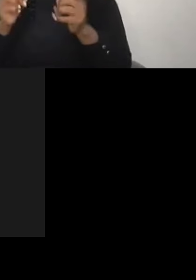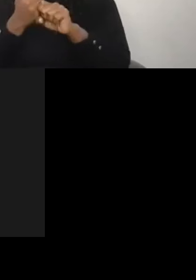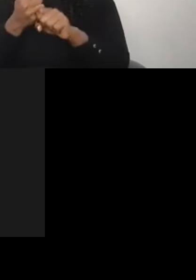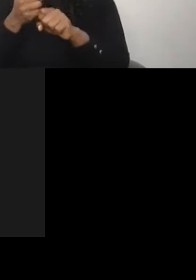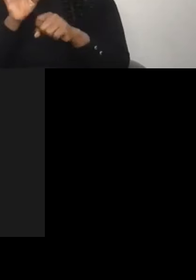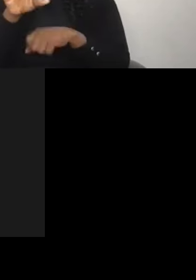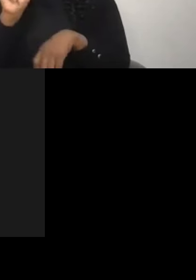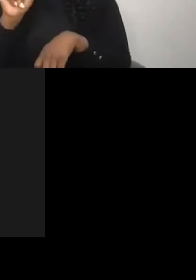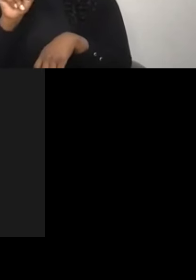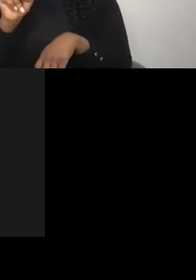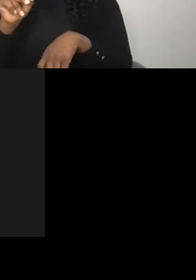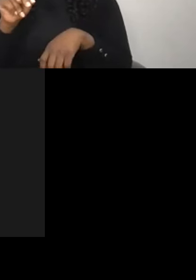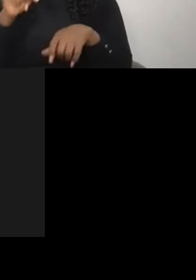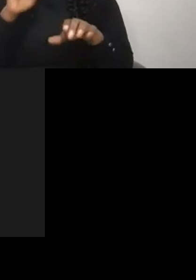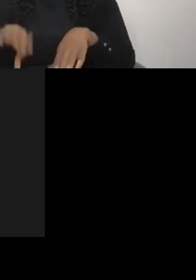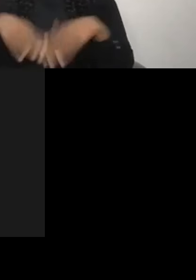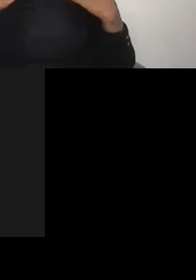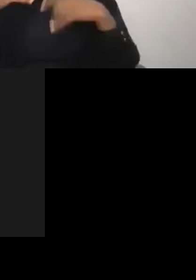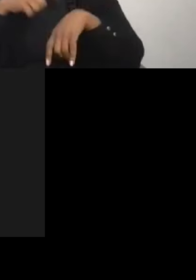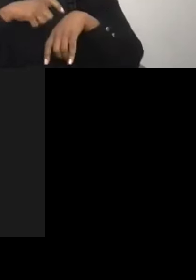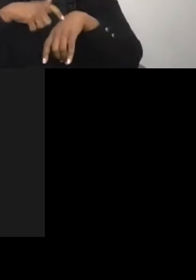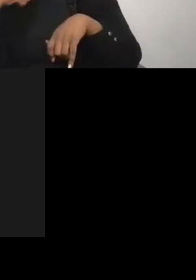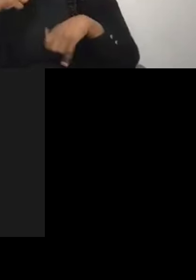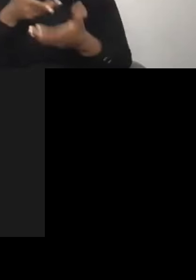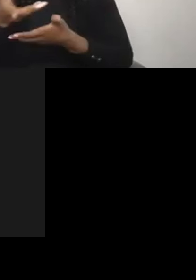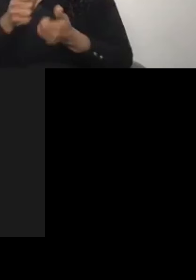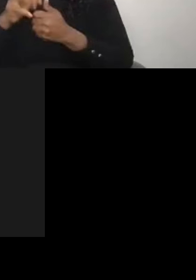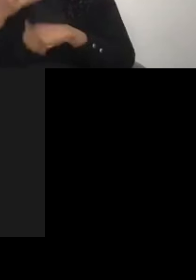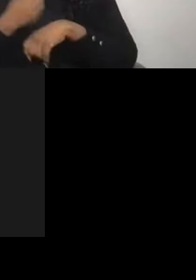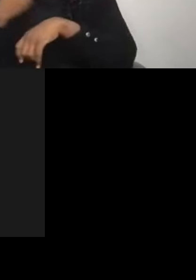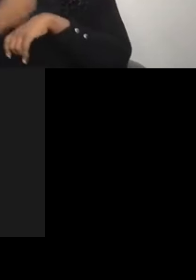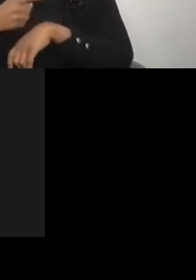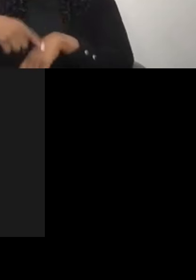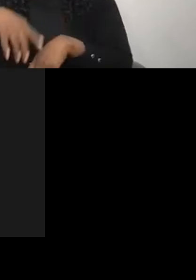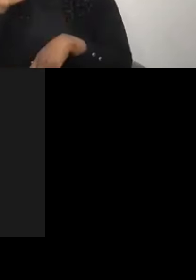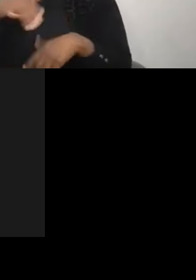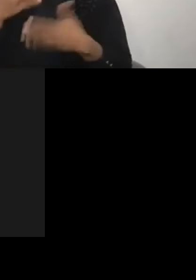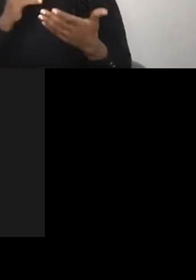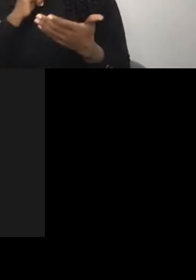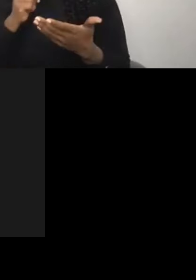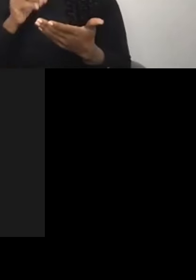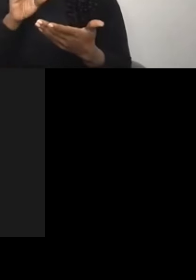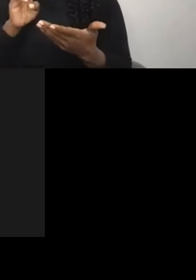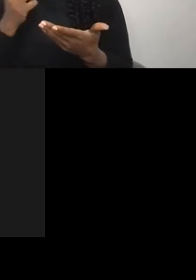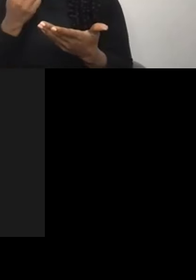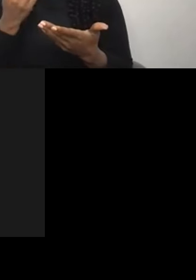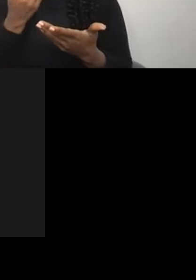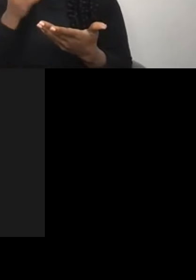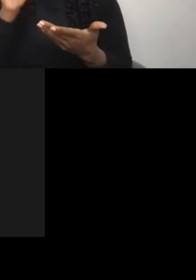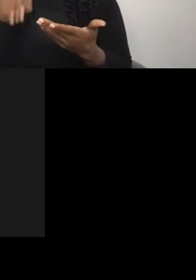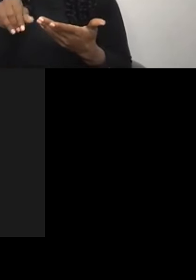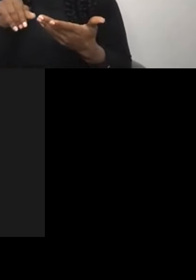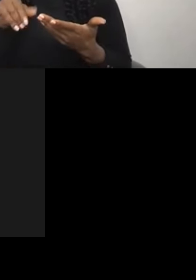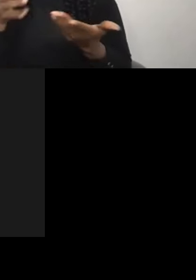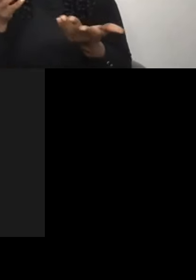fun, but also to open up space for them to talk about their days. And that may not necessarily be something that, you